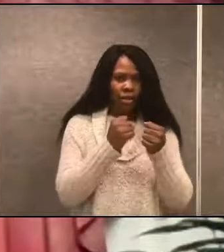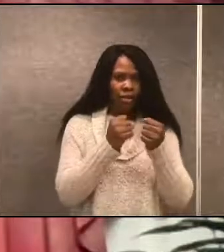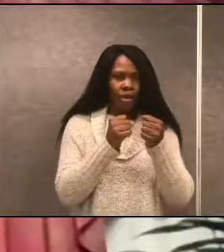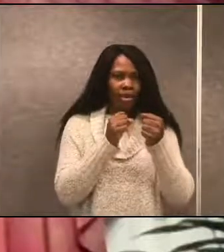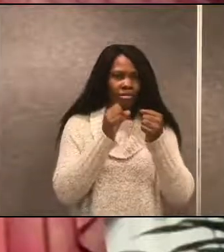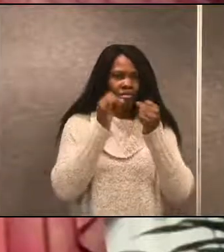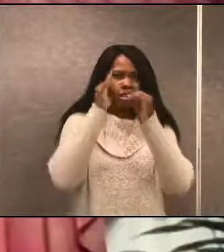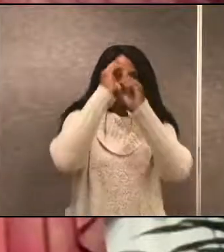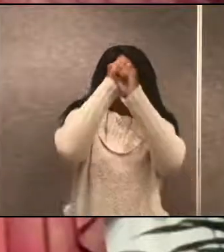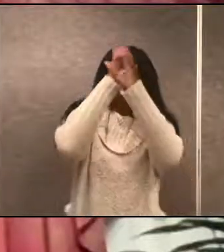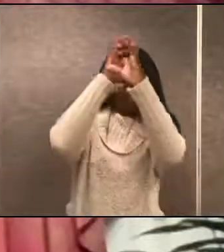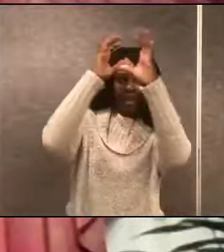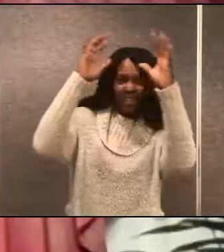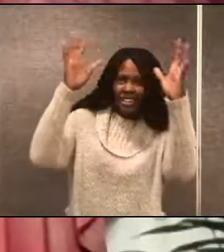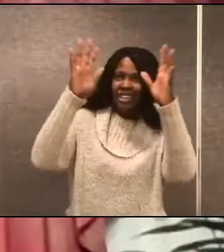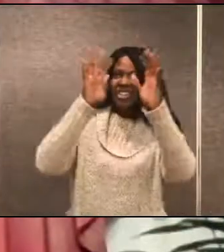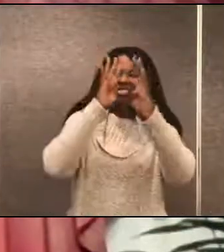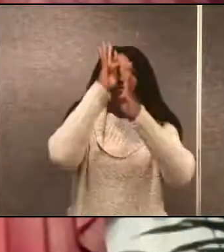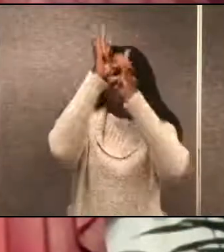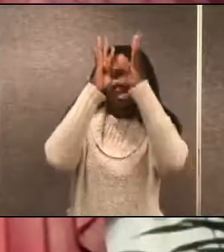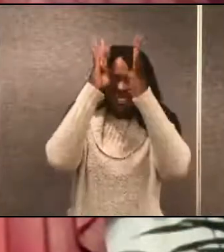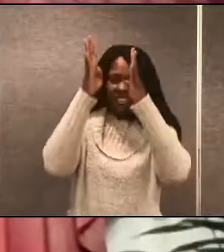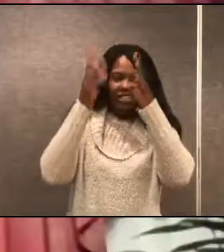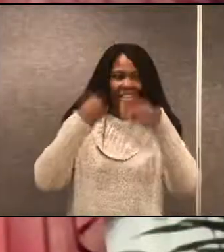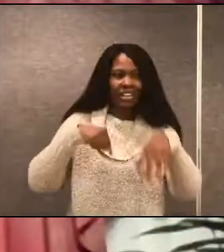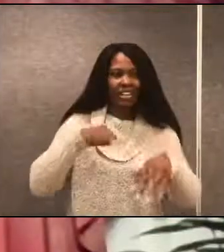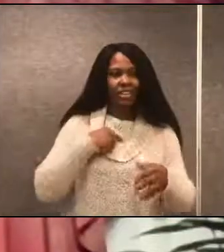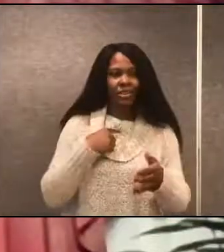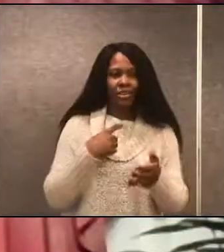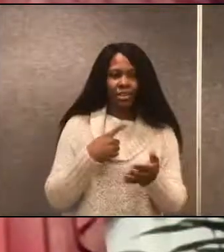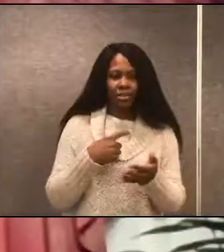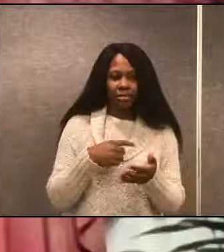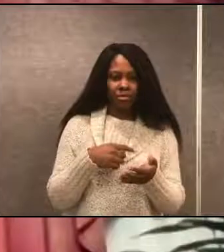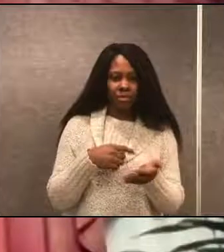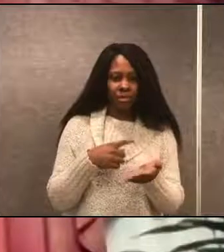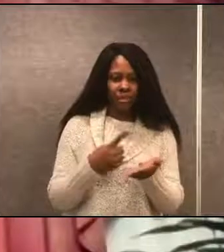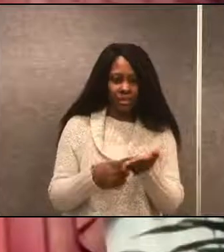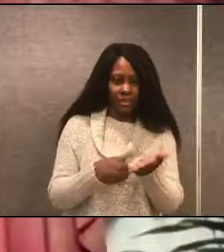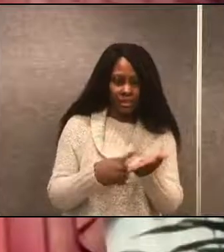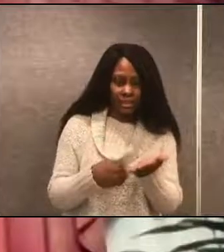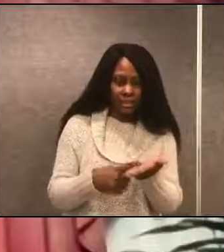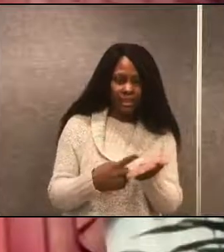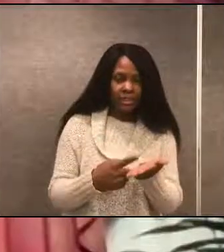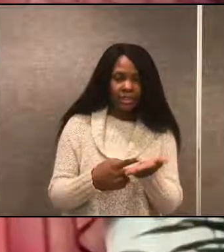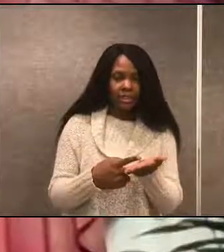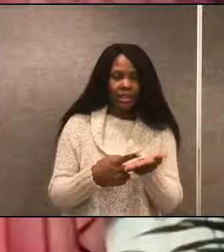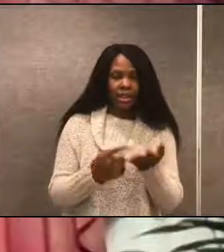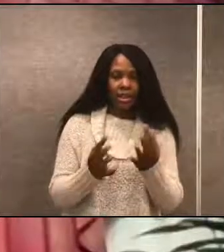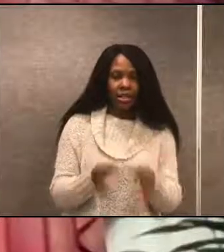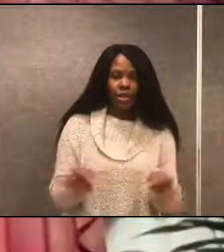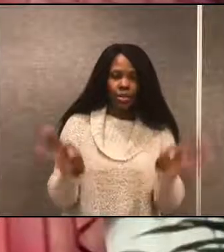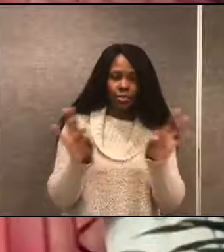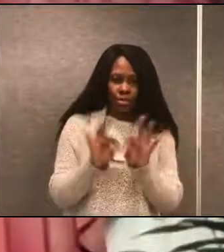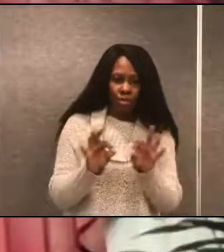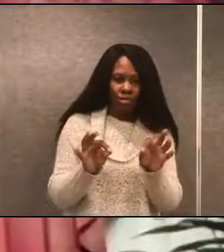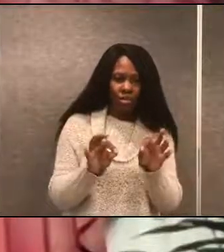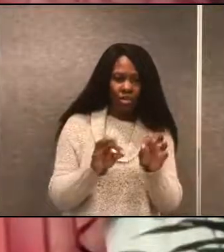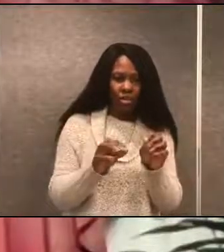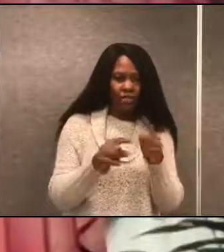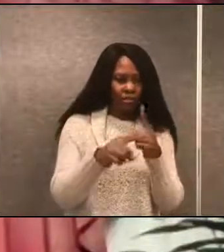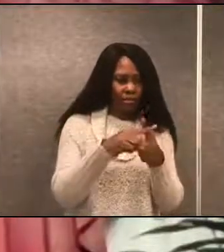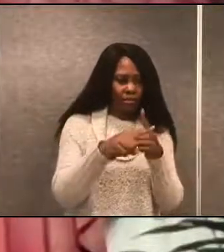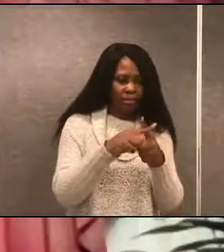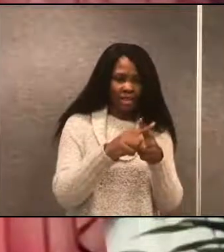creativity, and resilience. And then we talked about Coal to Diamond, and where we discussed the importance of positive